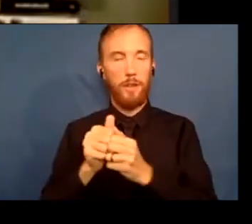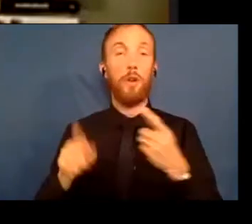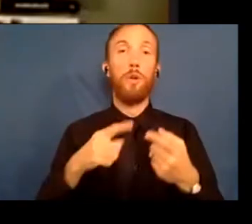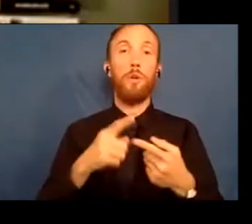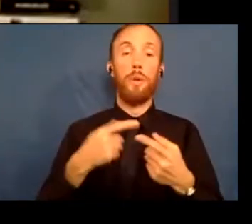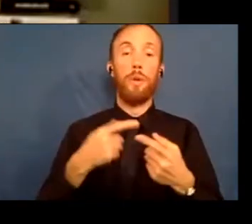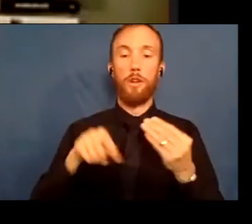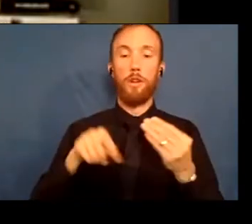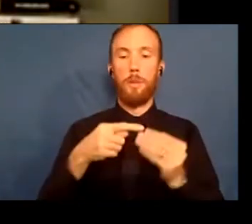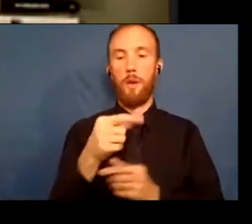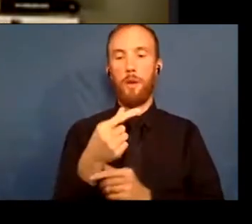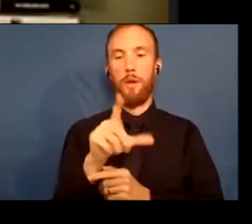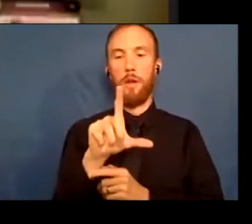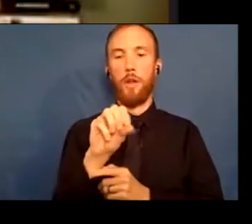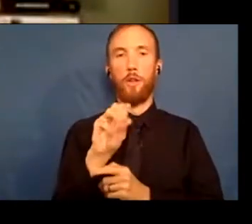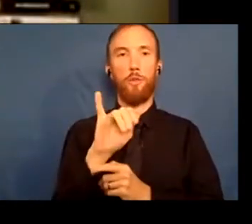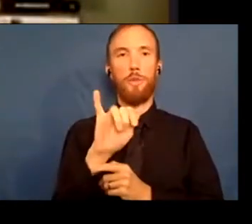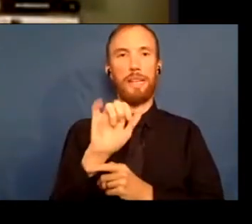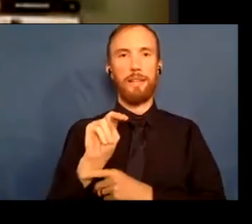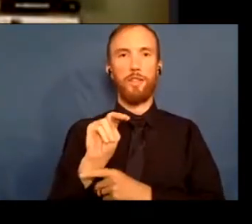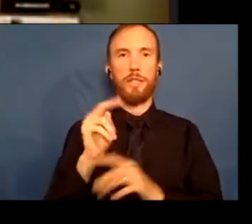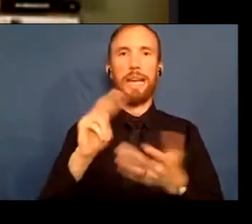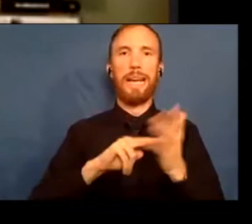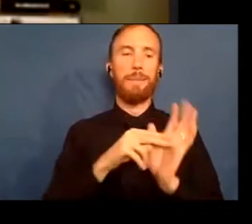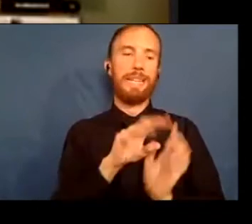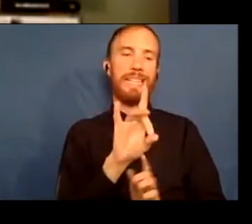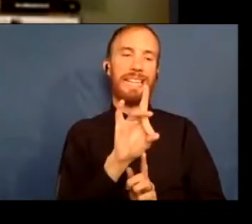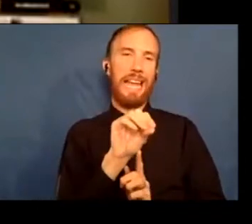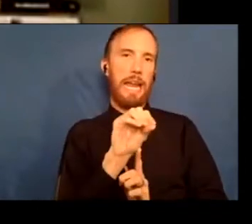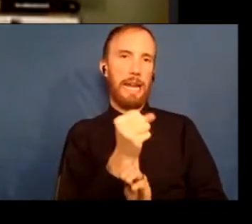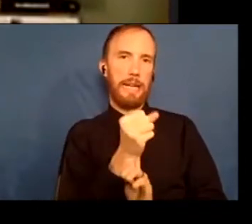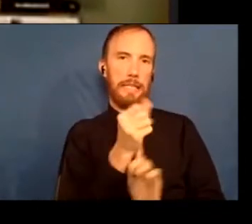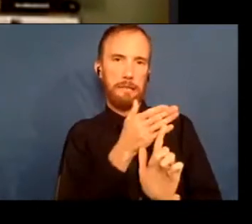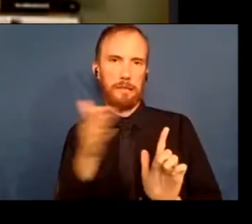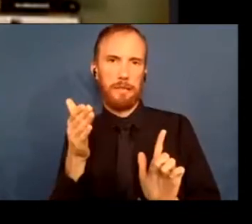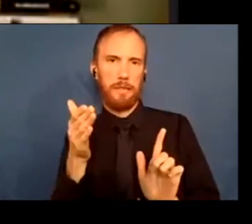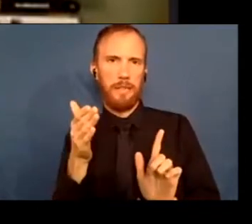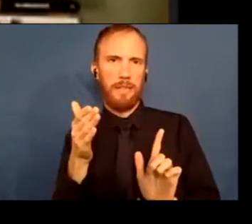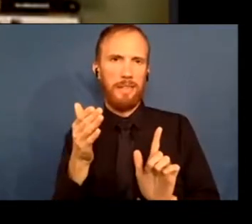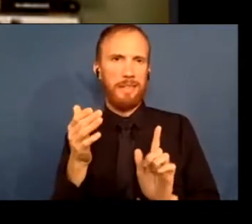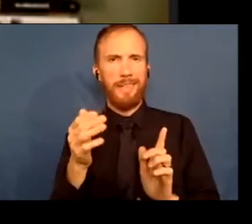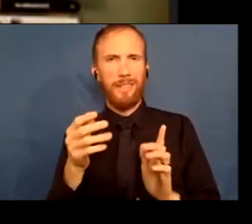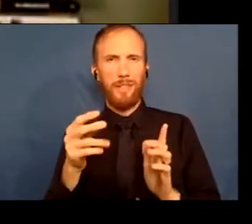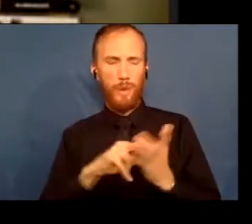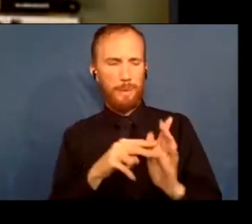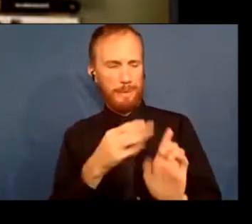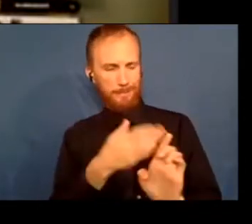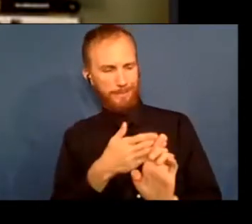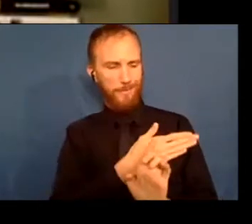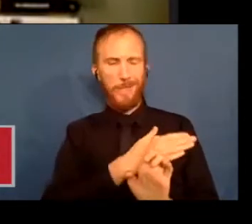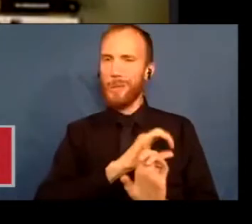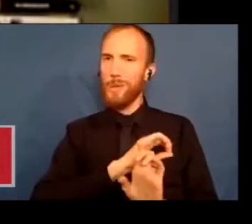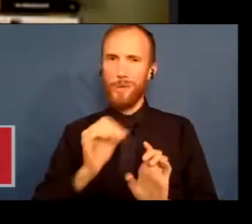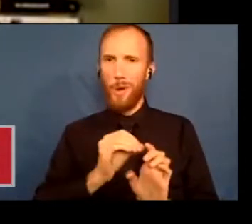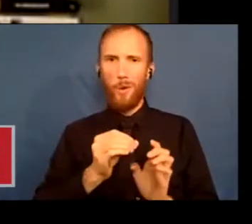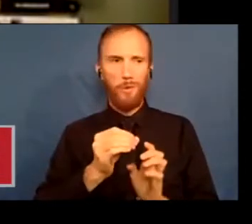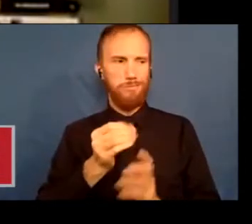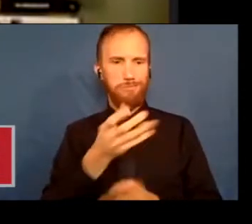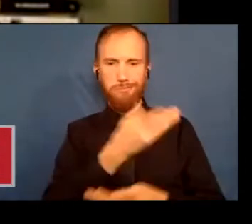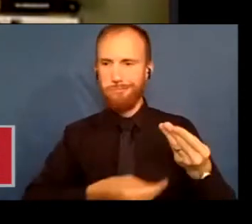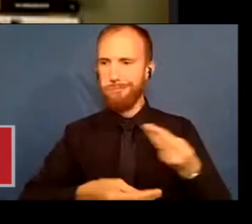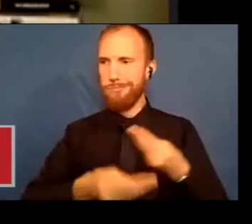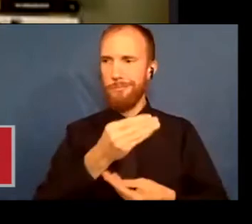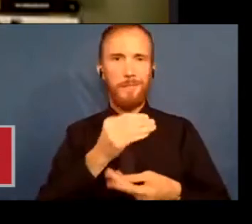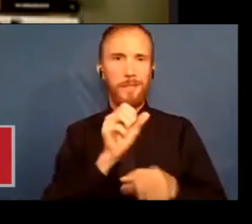from the 80s onward. I don't mean that before then there was no global interaction. I mean this period. Okay,